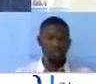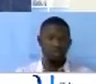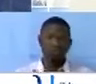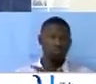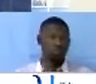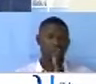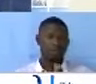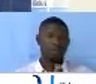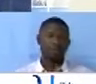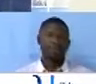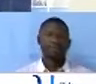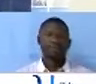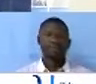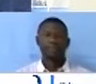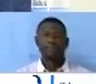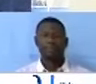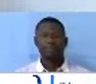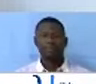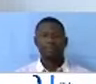And